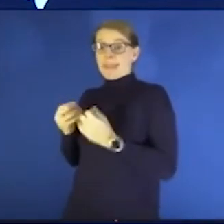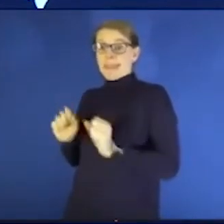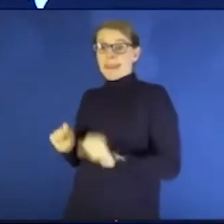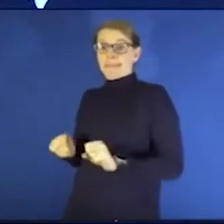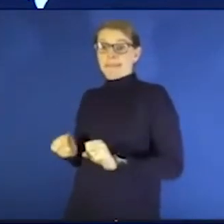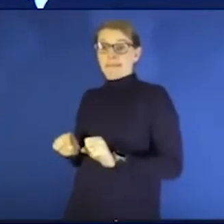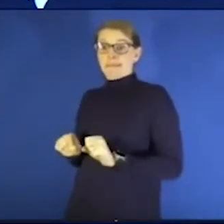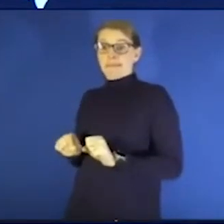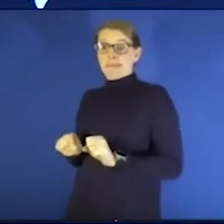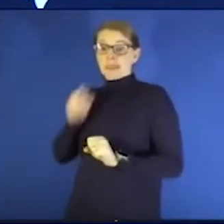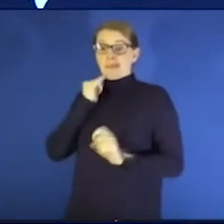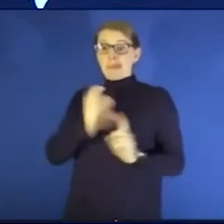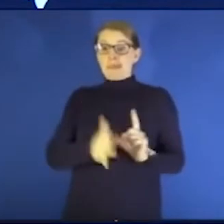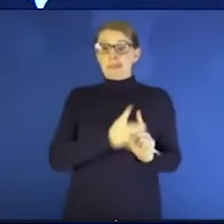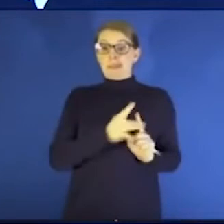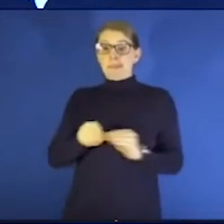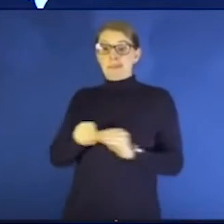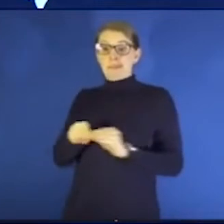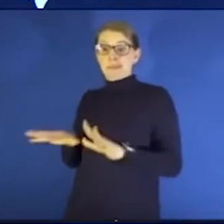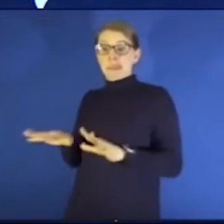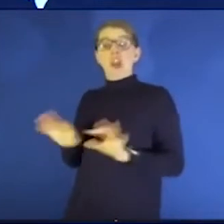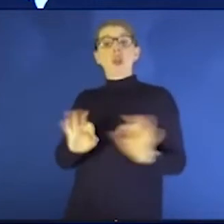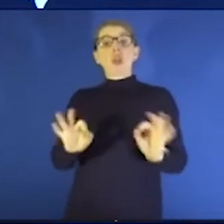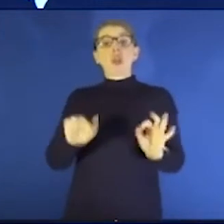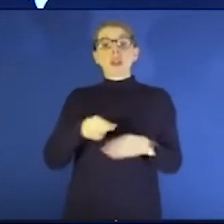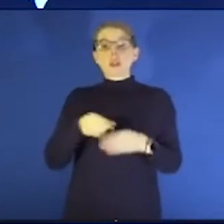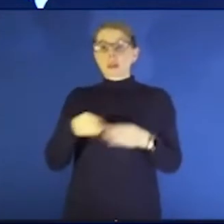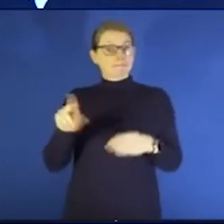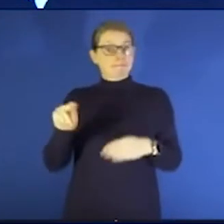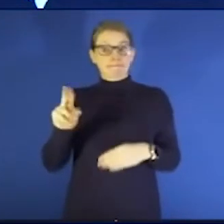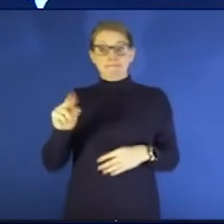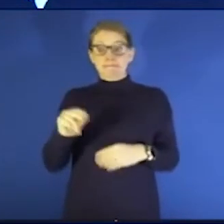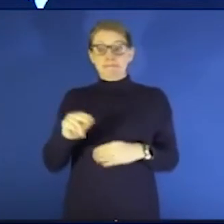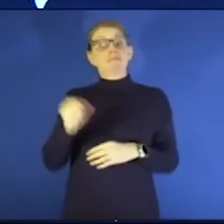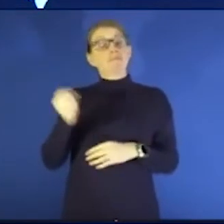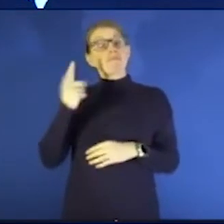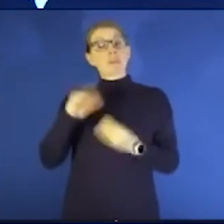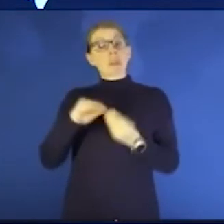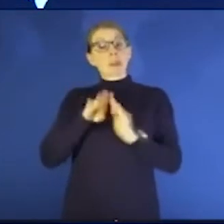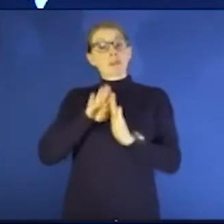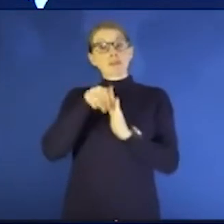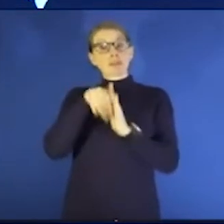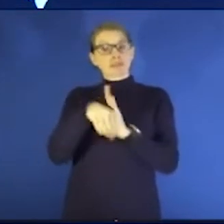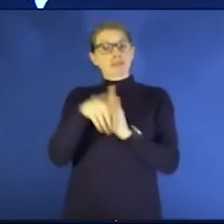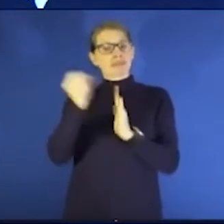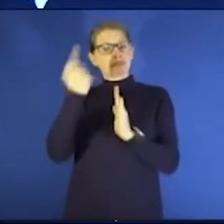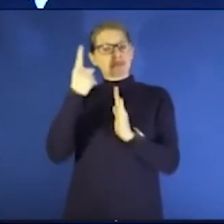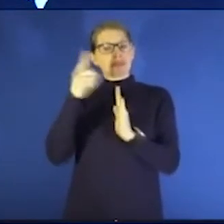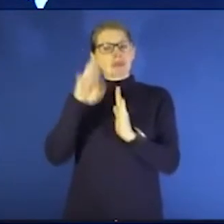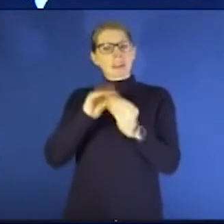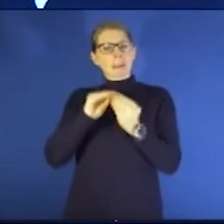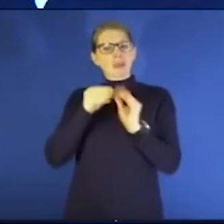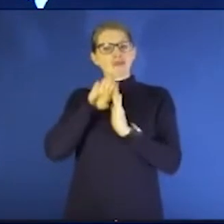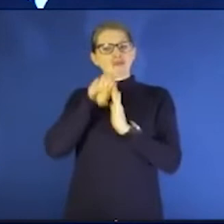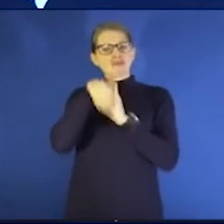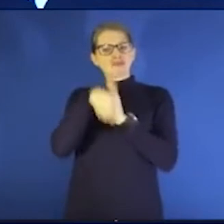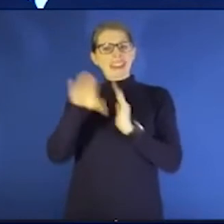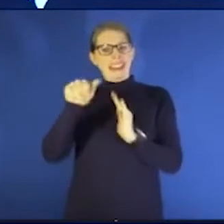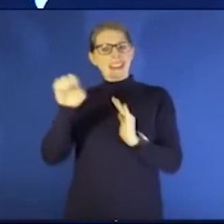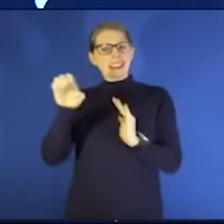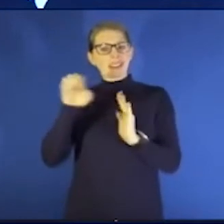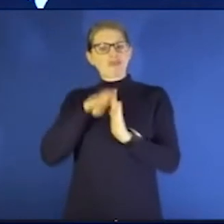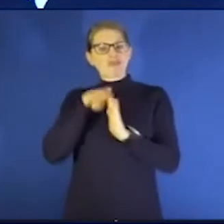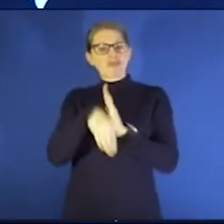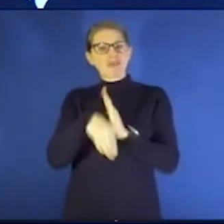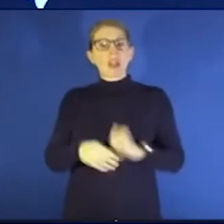going to be insignificant this weekend. Even though the new numbers appear to be turning downward, they actually have turned downward in Kansas City. The thing we have to